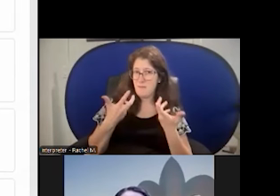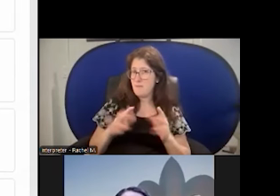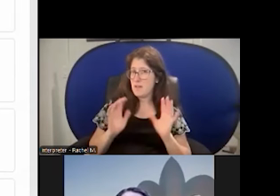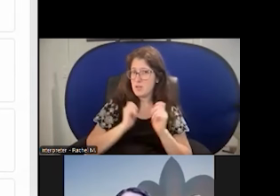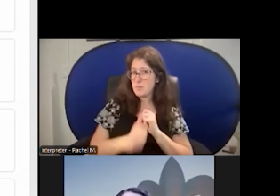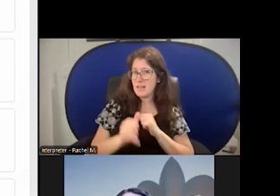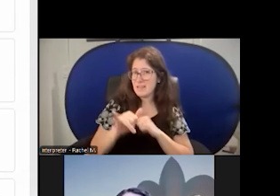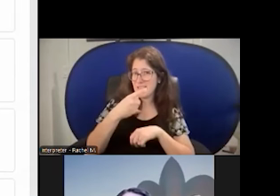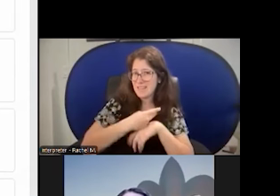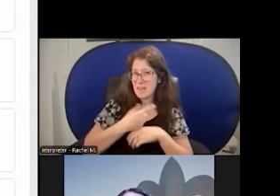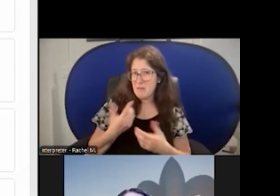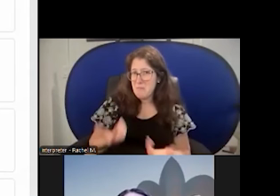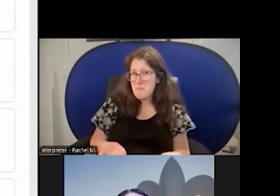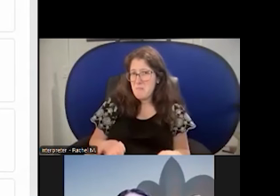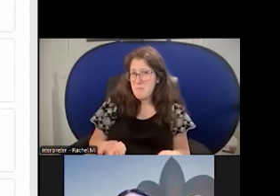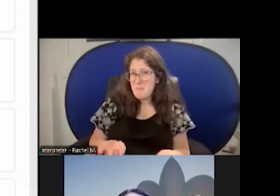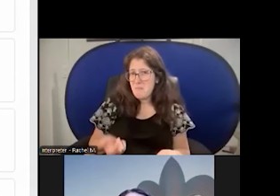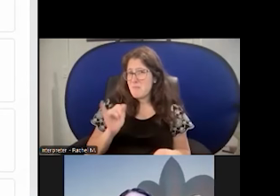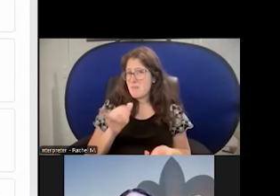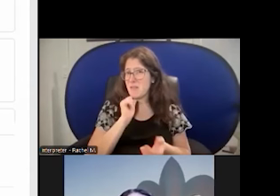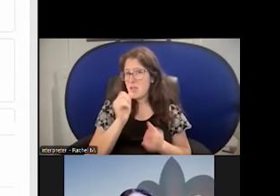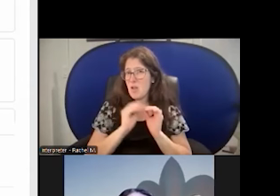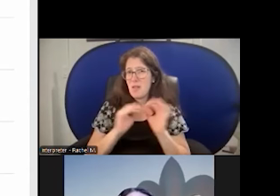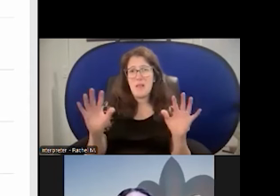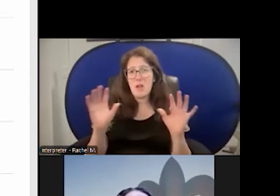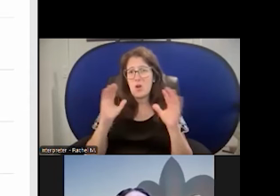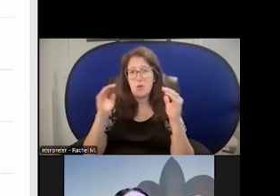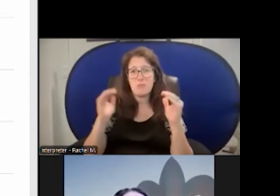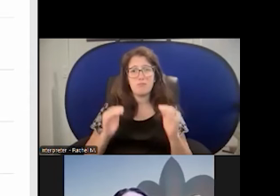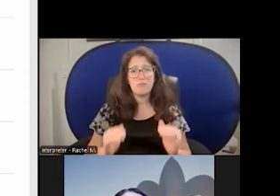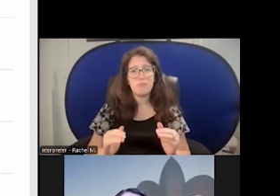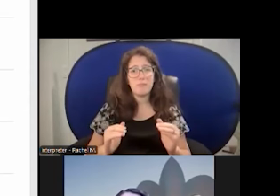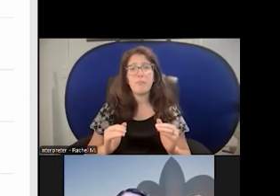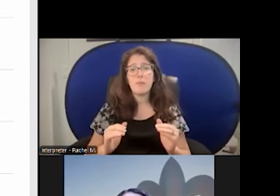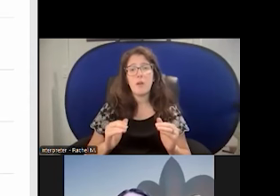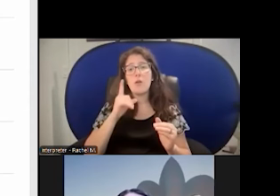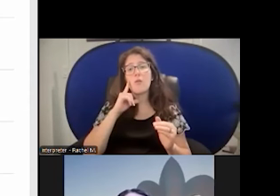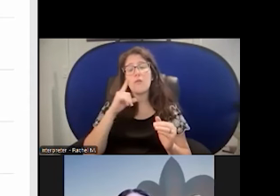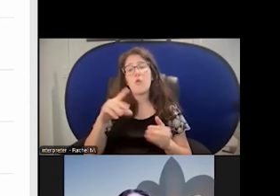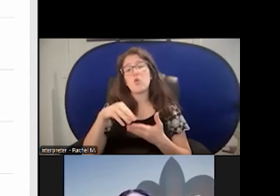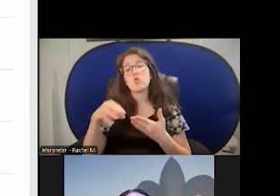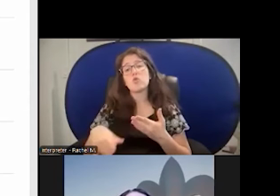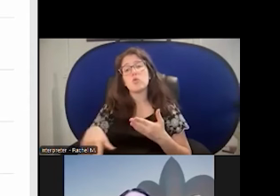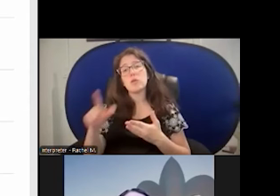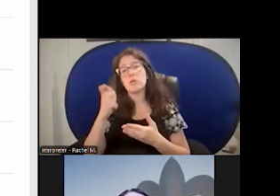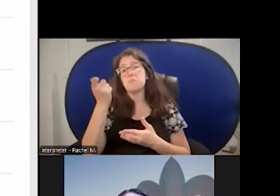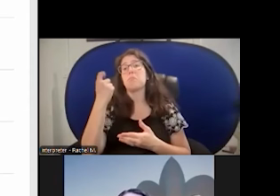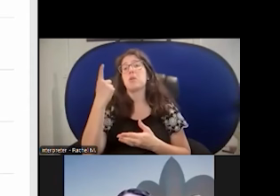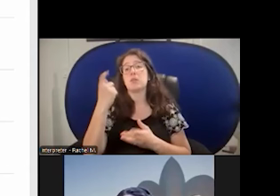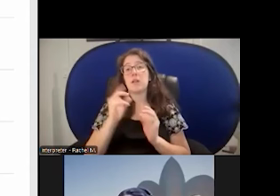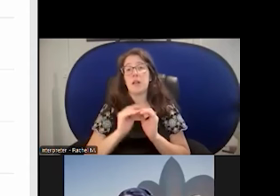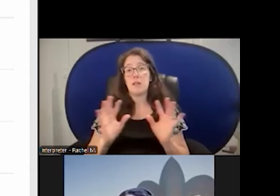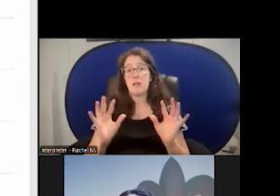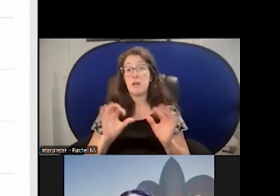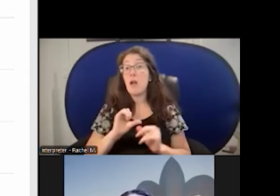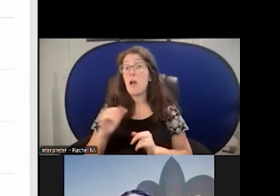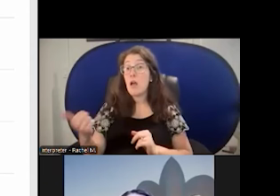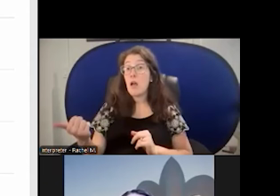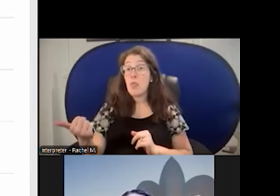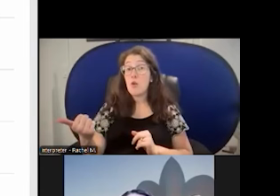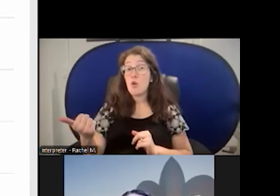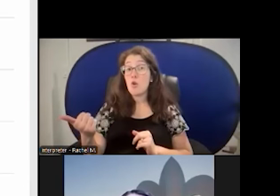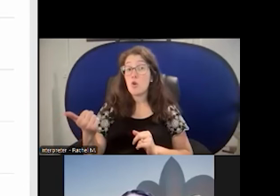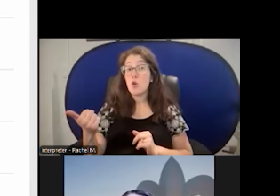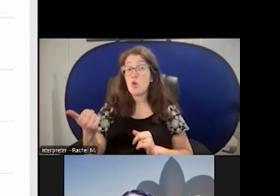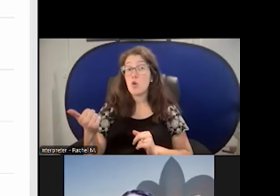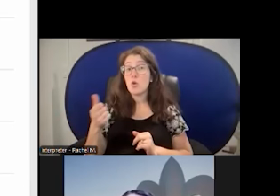of organization is not really the best for students to facilitate their understanding. Other ways that Winnie